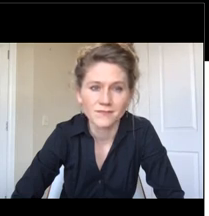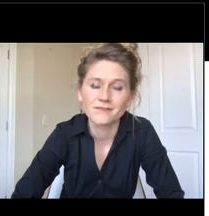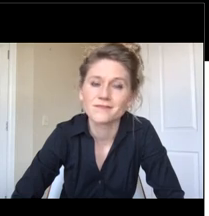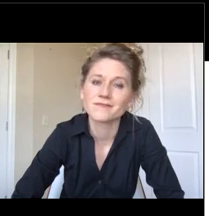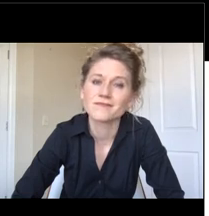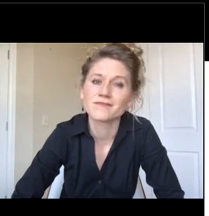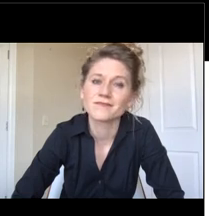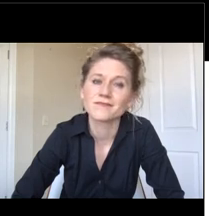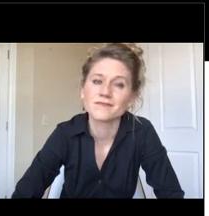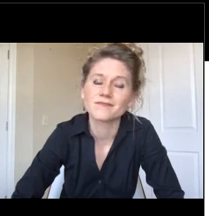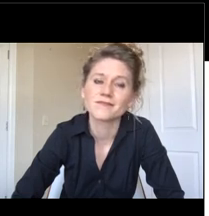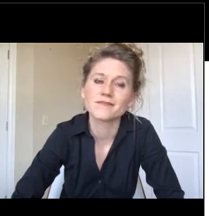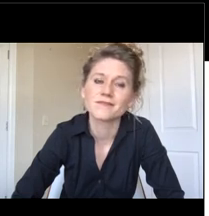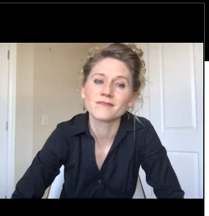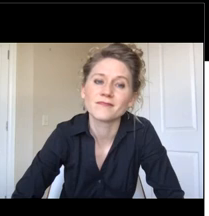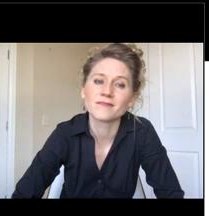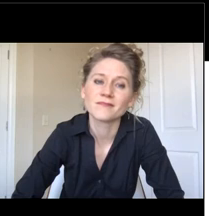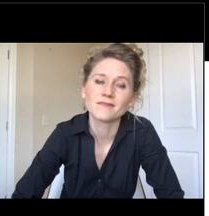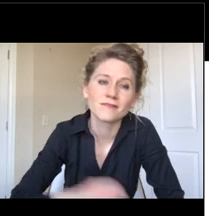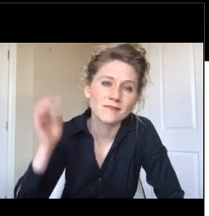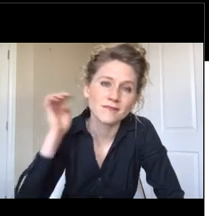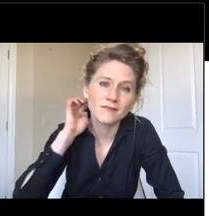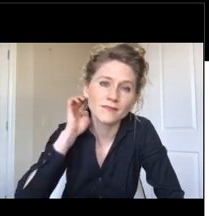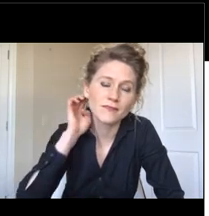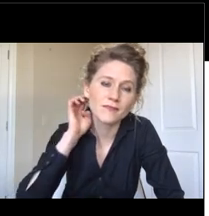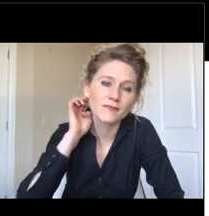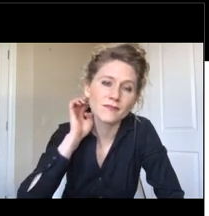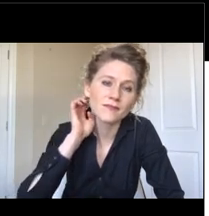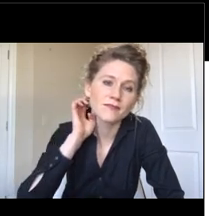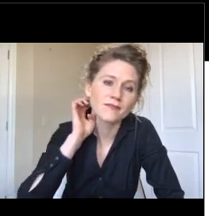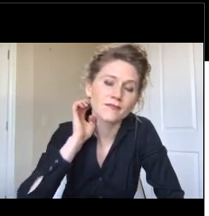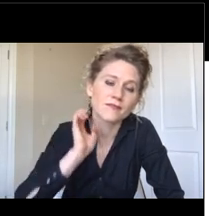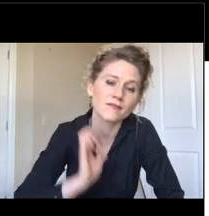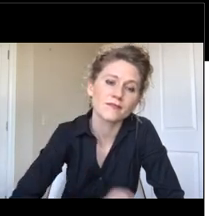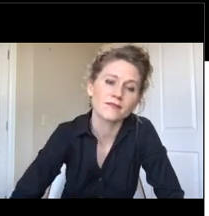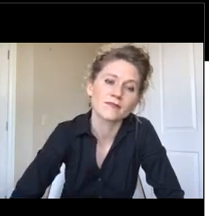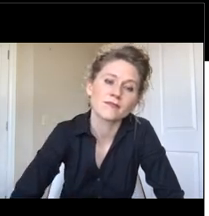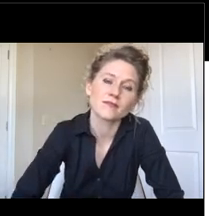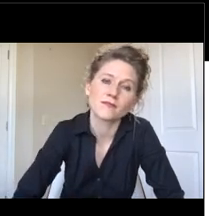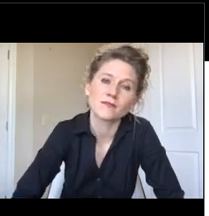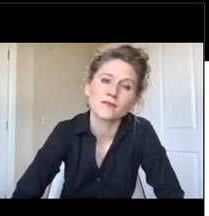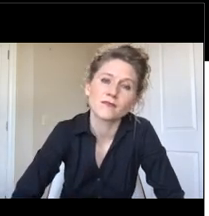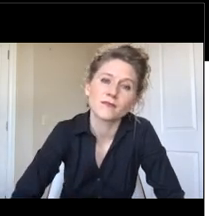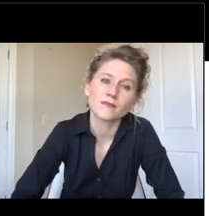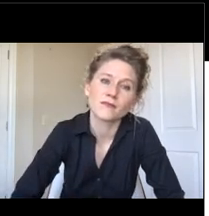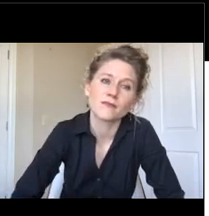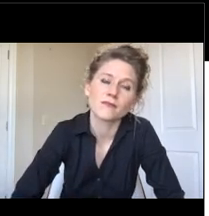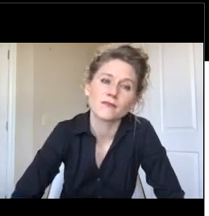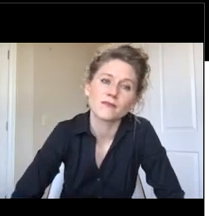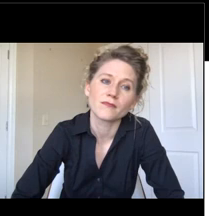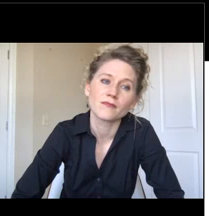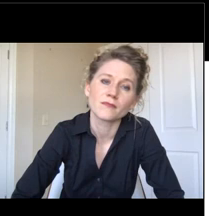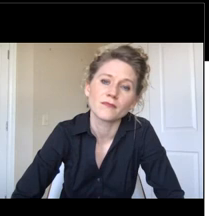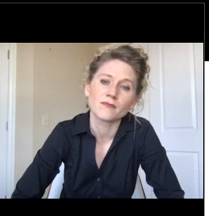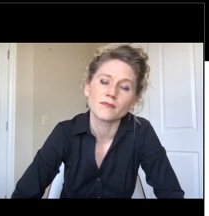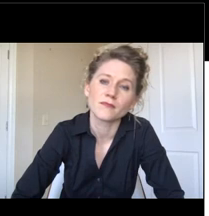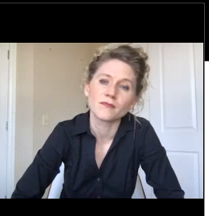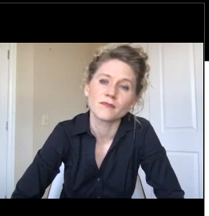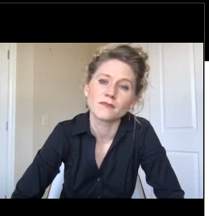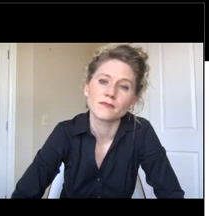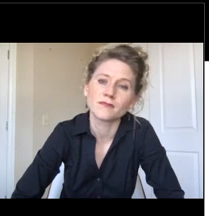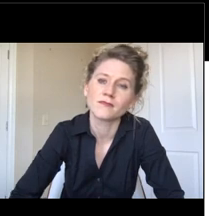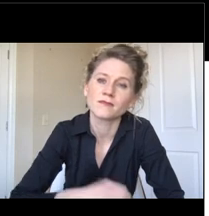but our center lines are going up. You know, we're 485 to 500 right now. and that's not going to go away. We're still building roads out here, and we